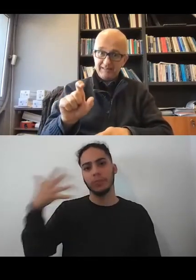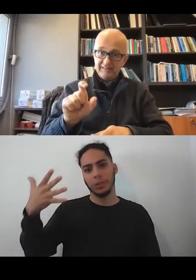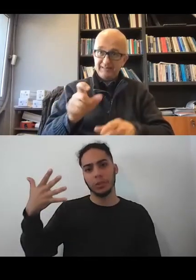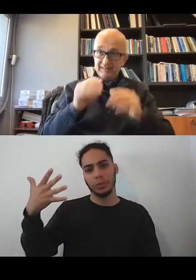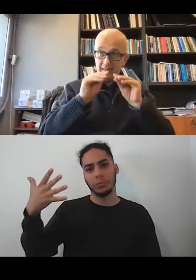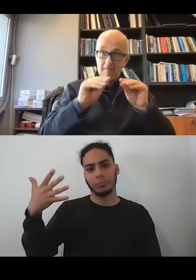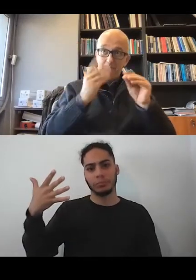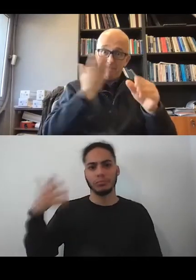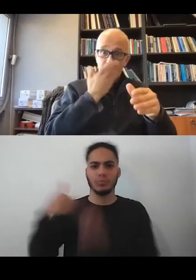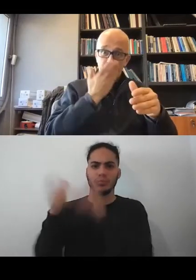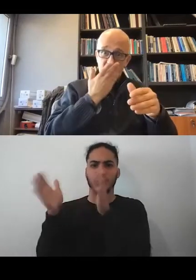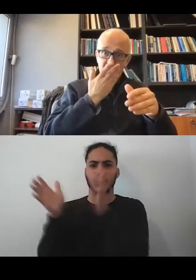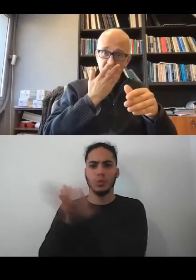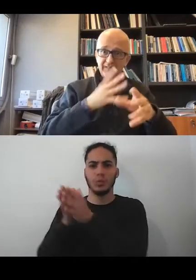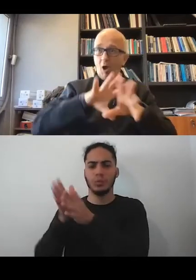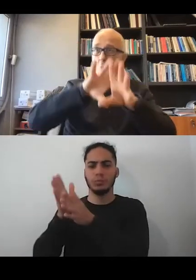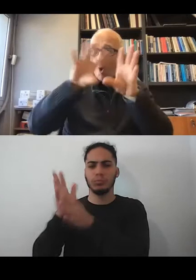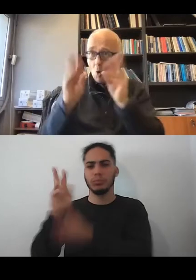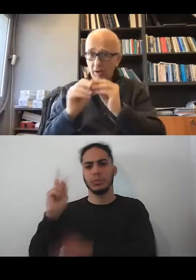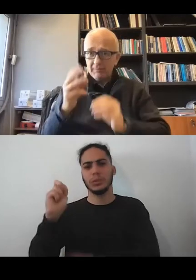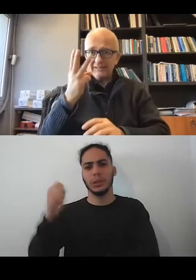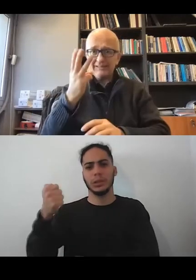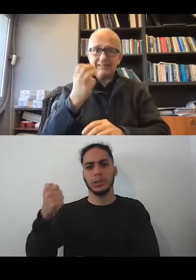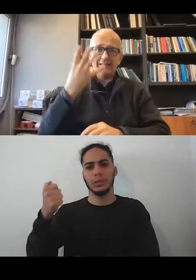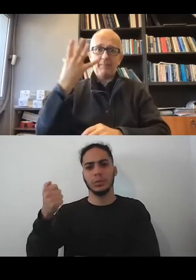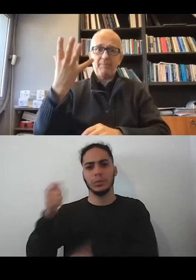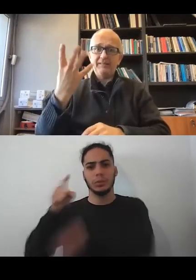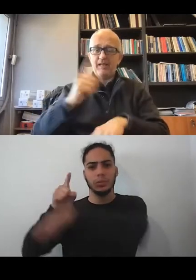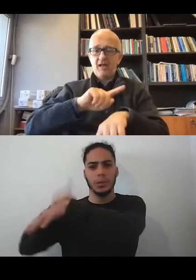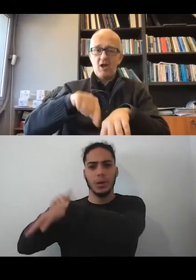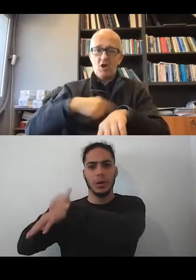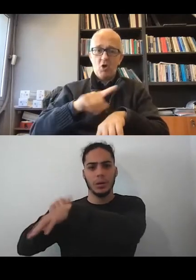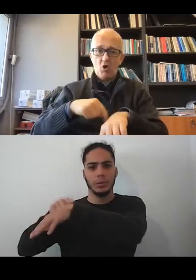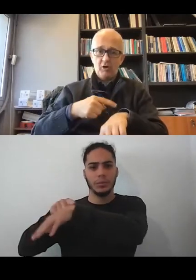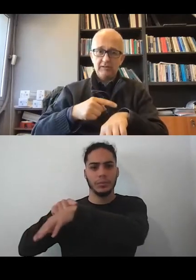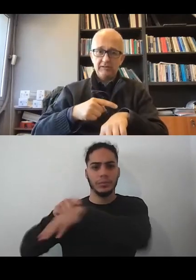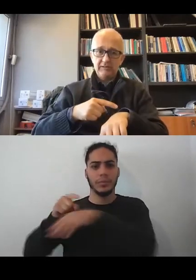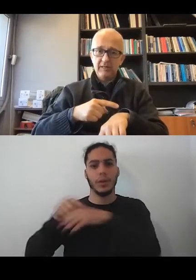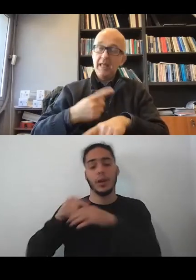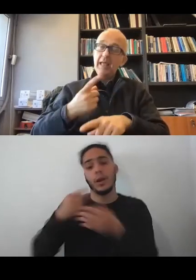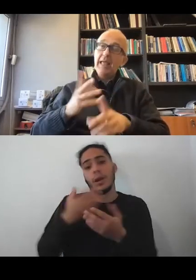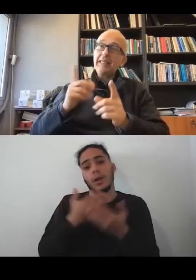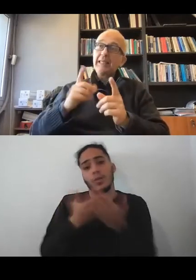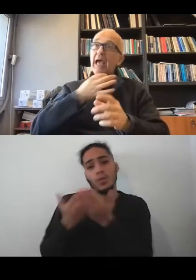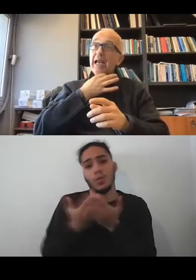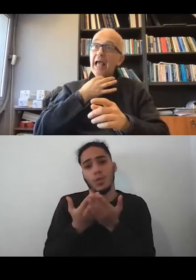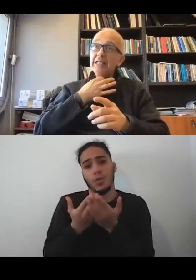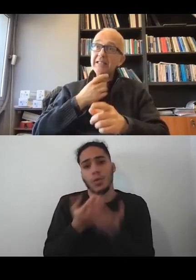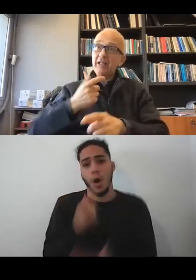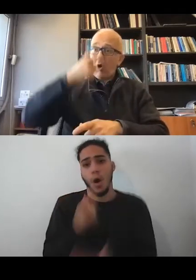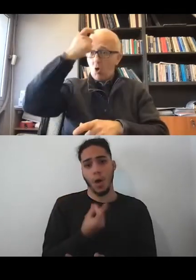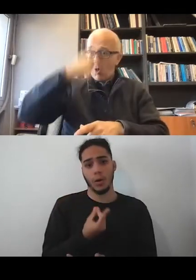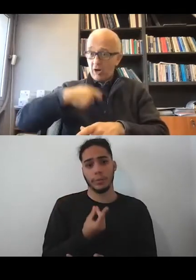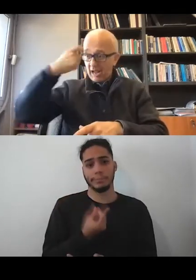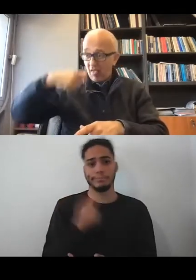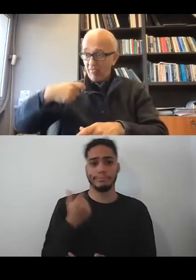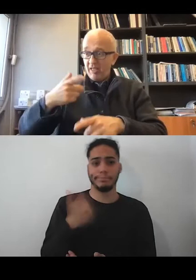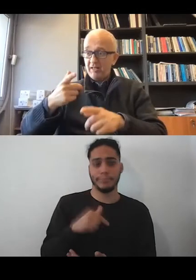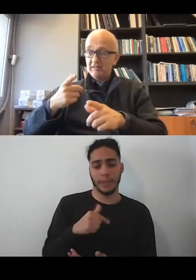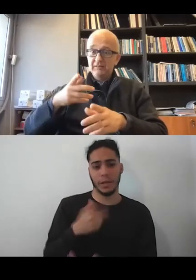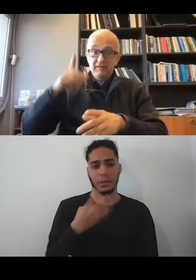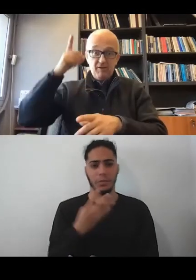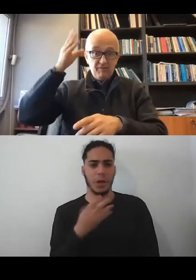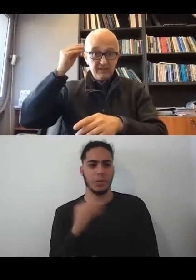and some self-study for 4 to 6 online assignments, and in total 30 hours, and a